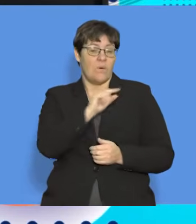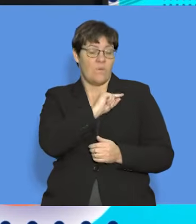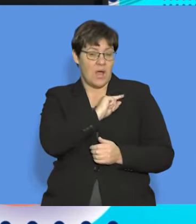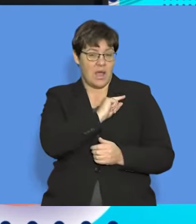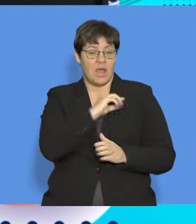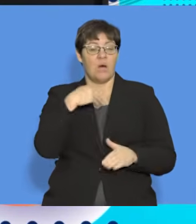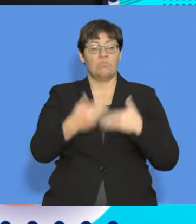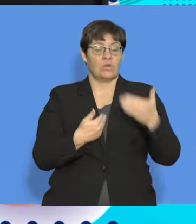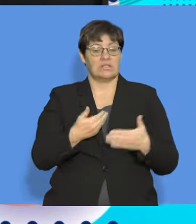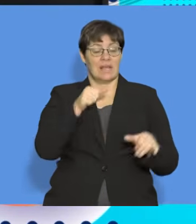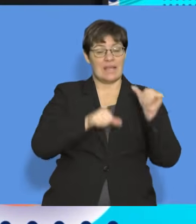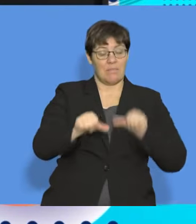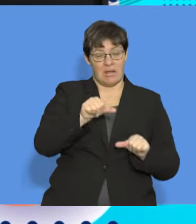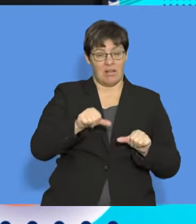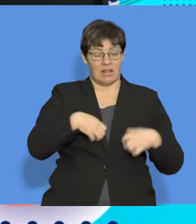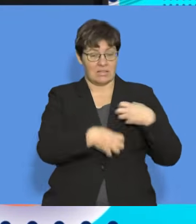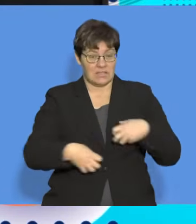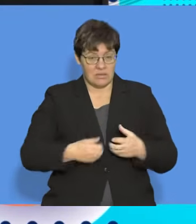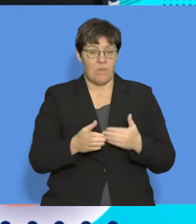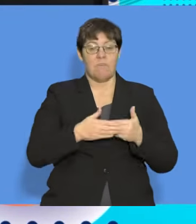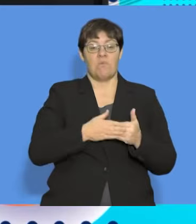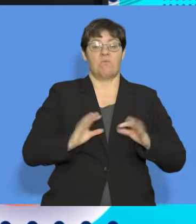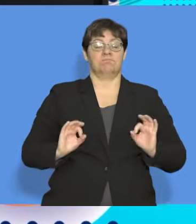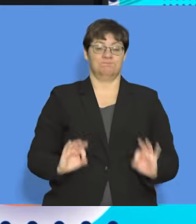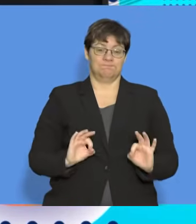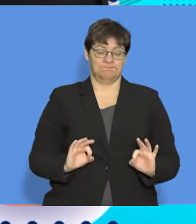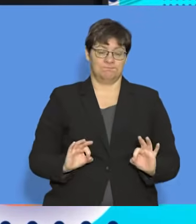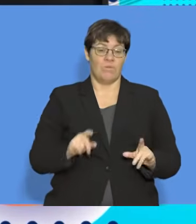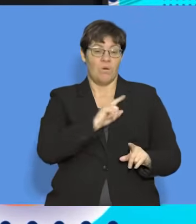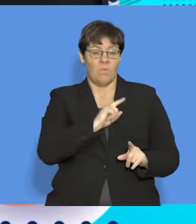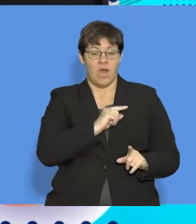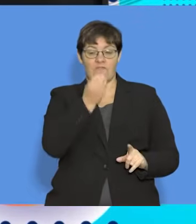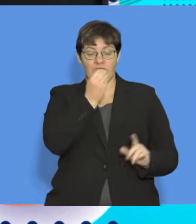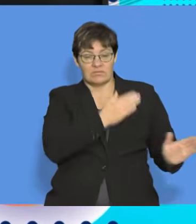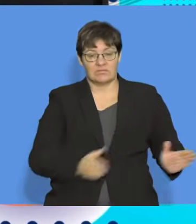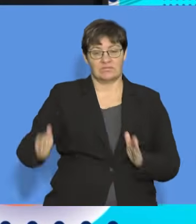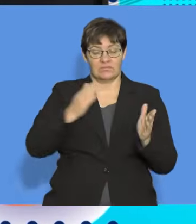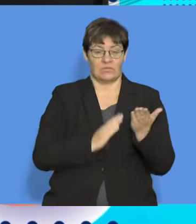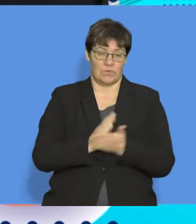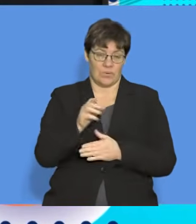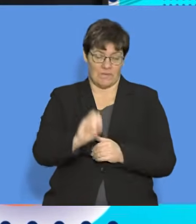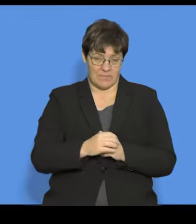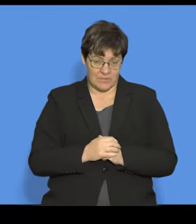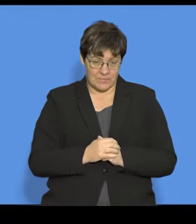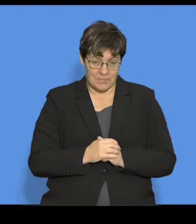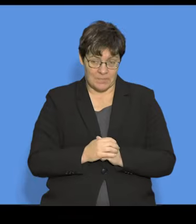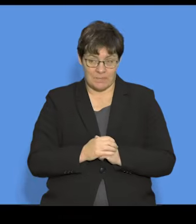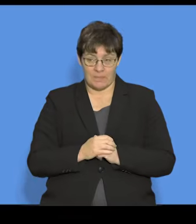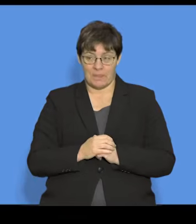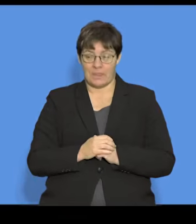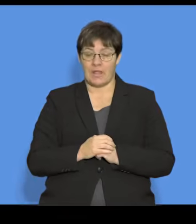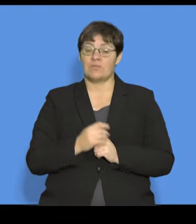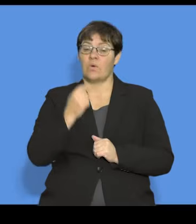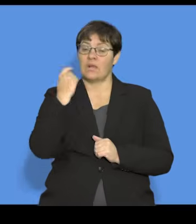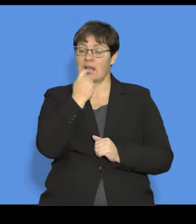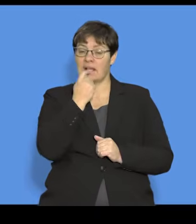that the process of chemical digestion becomes much more efficient as food moves along the alimentary canal. We also have the